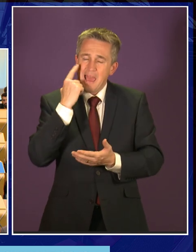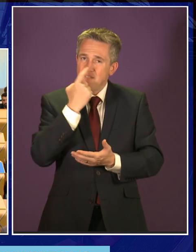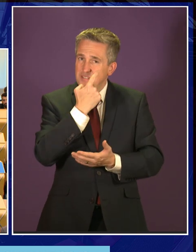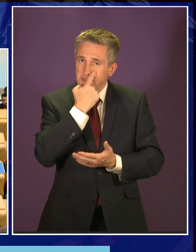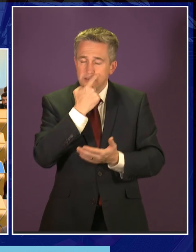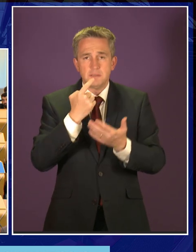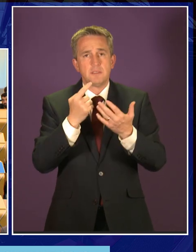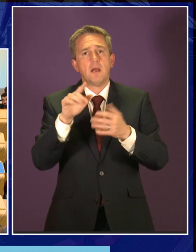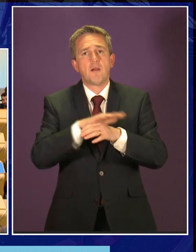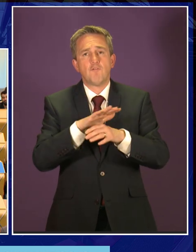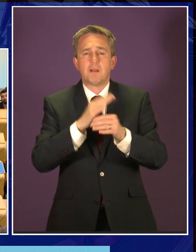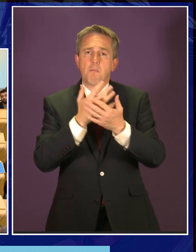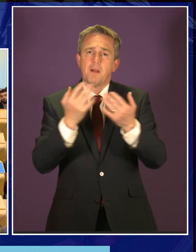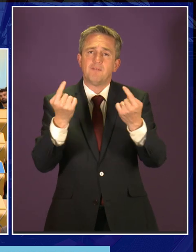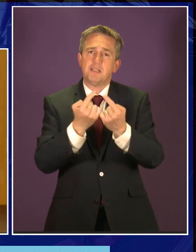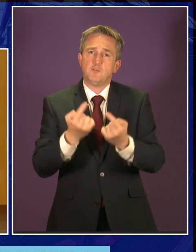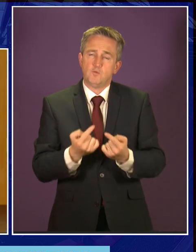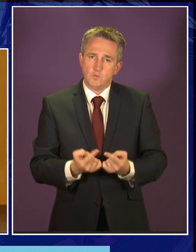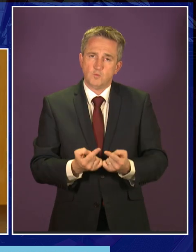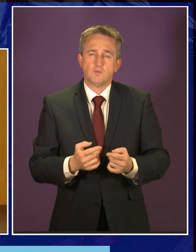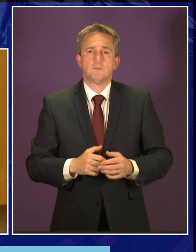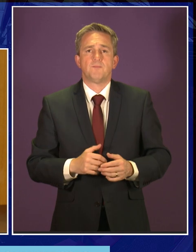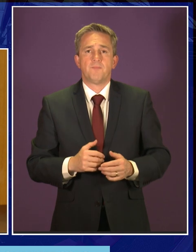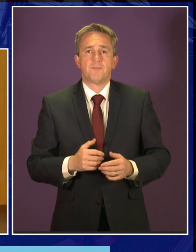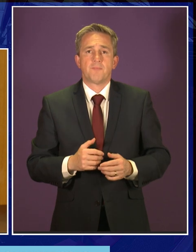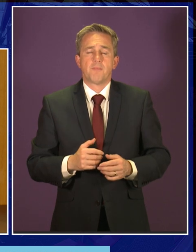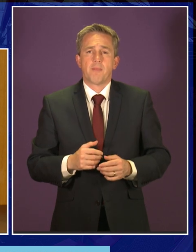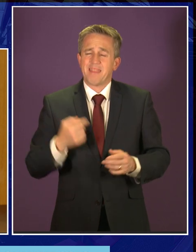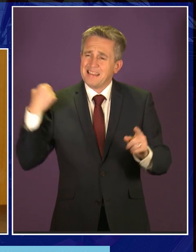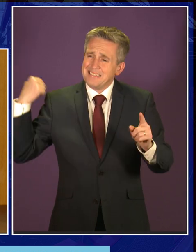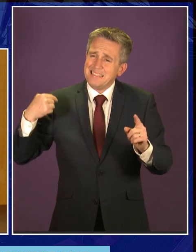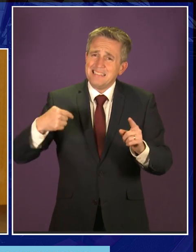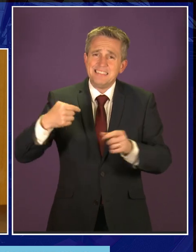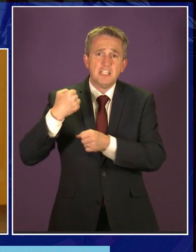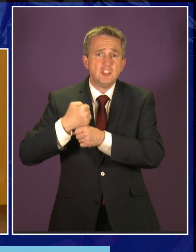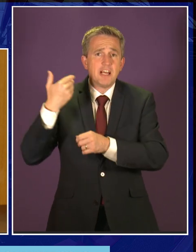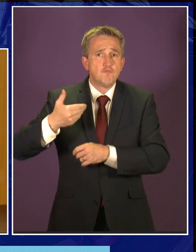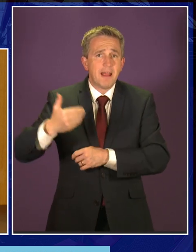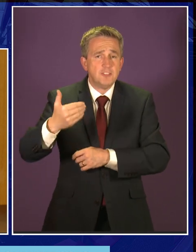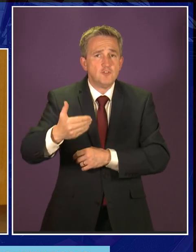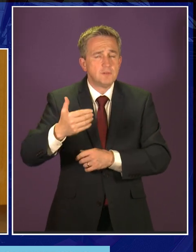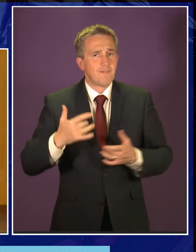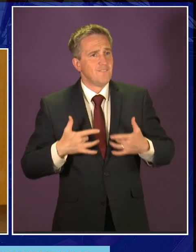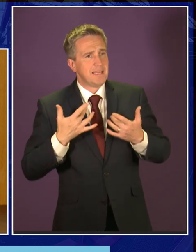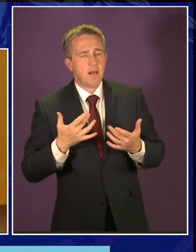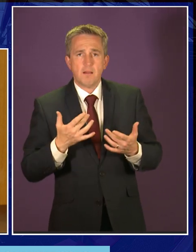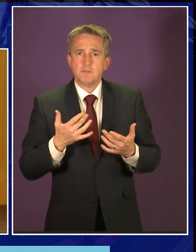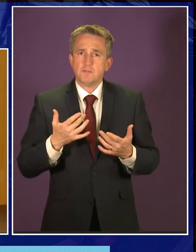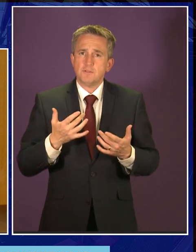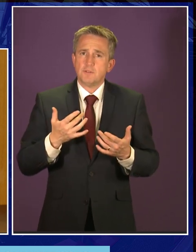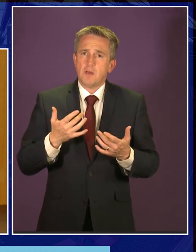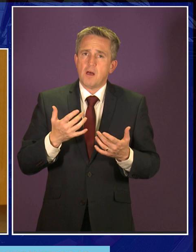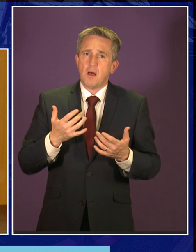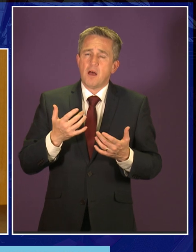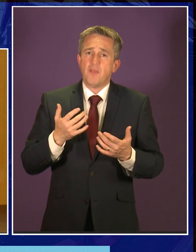evidence-based insight. Perhaps every generation feels this, but the sense of our species, the human race,